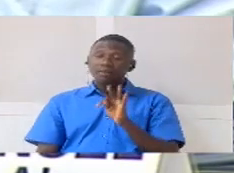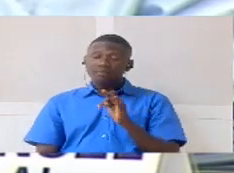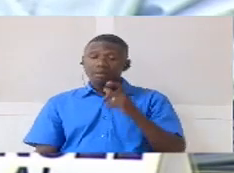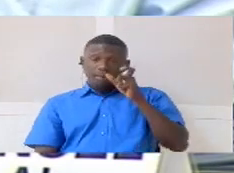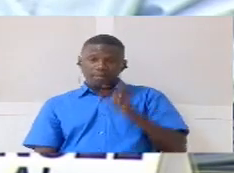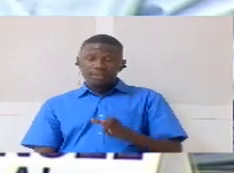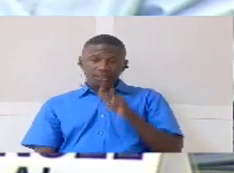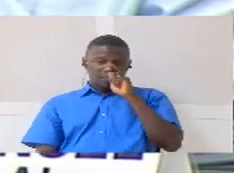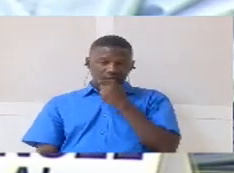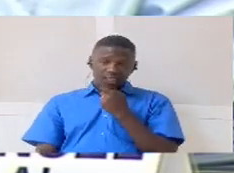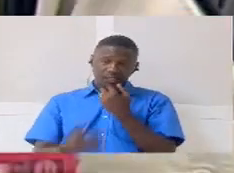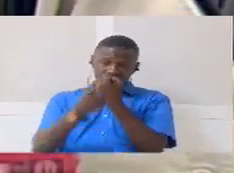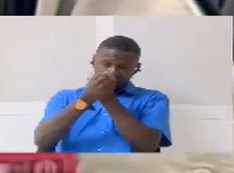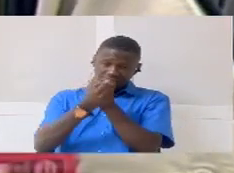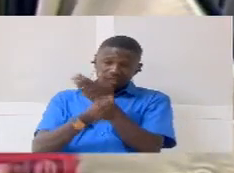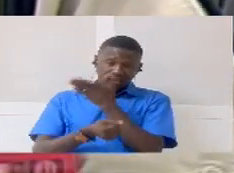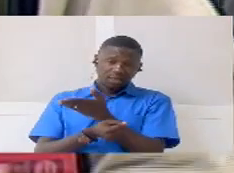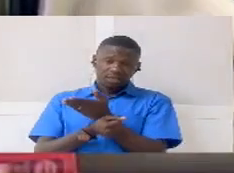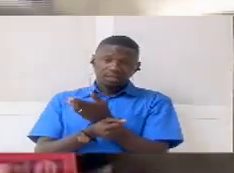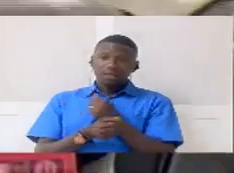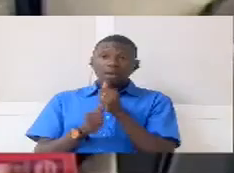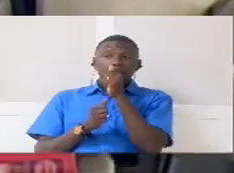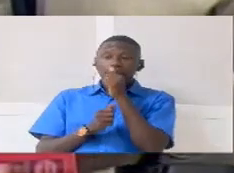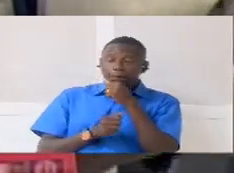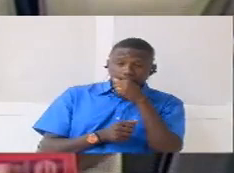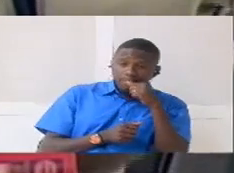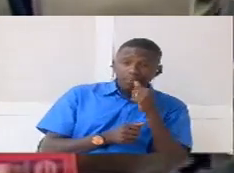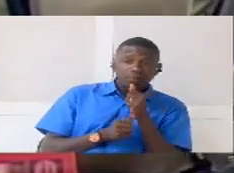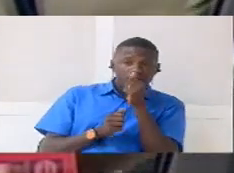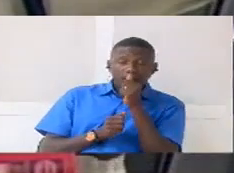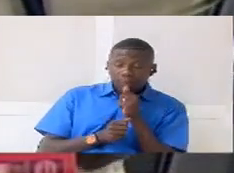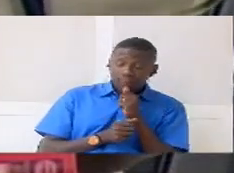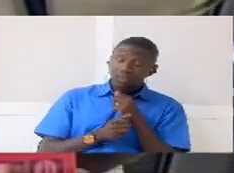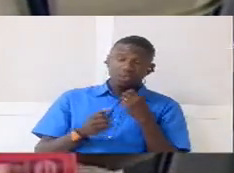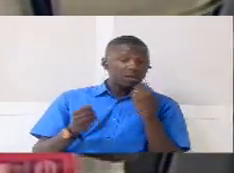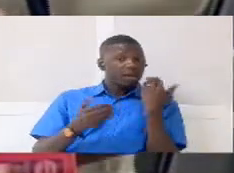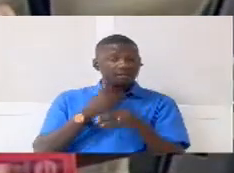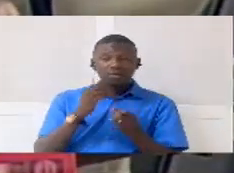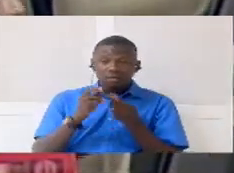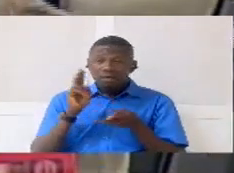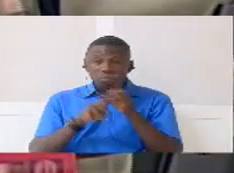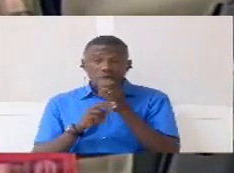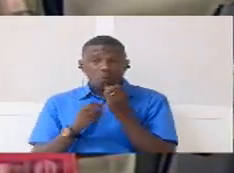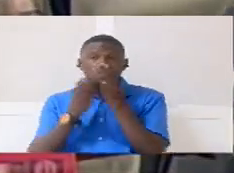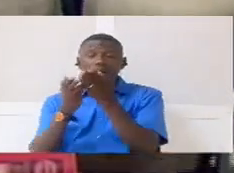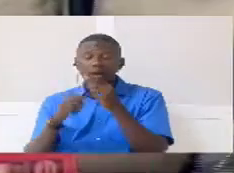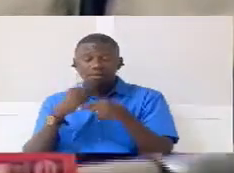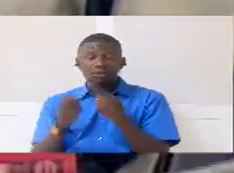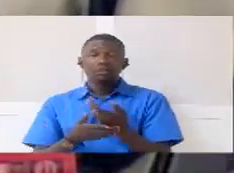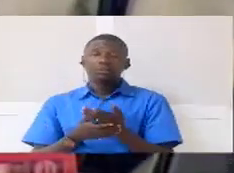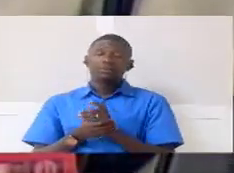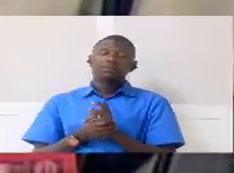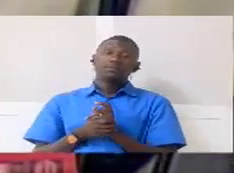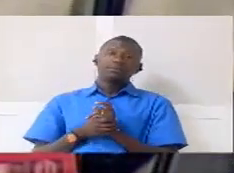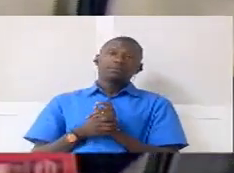nune. Mote balano la kadoko ning prisina e komi ya report ko mole prisina muta ya dam fois karo karo kata reporto